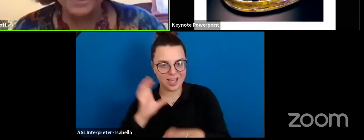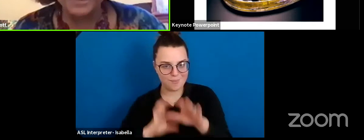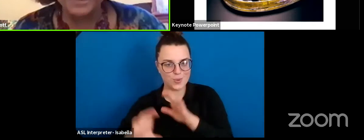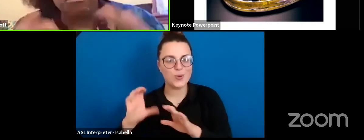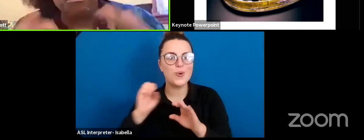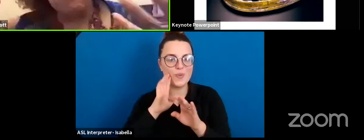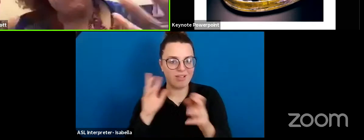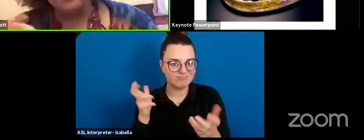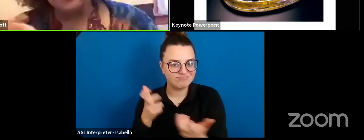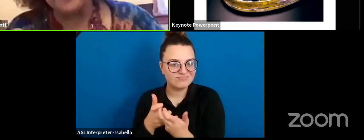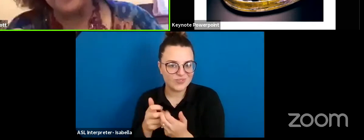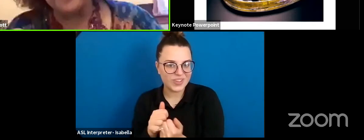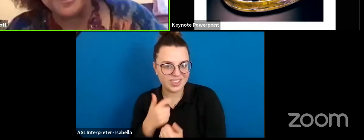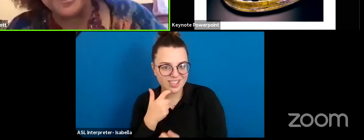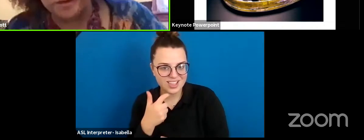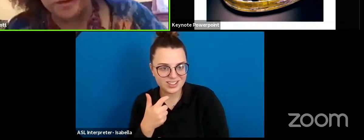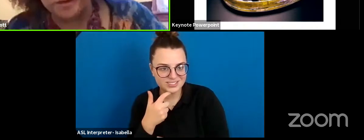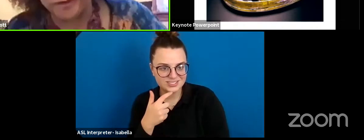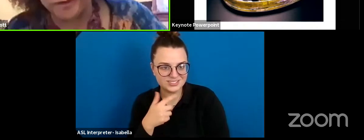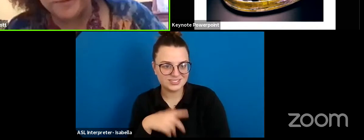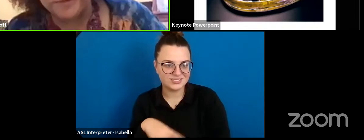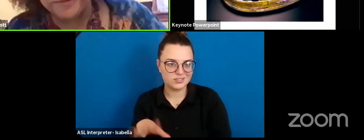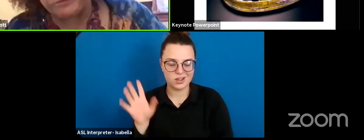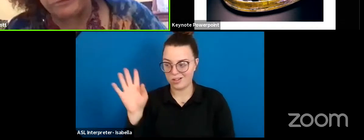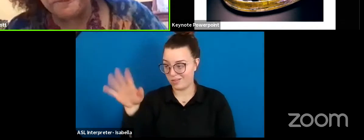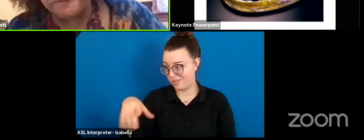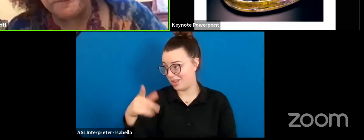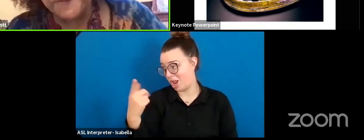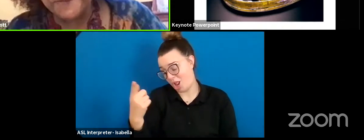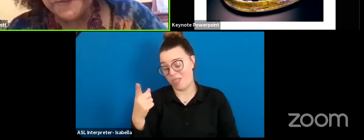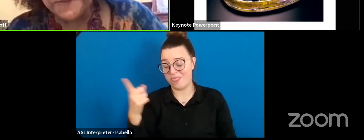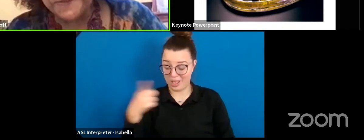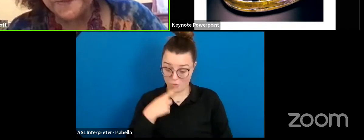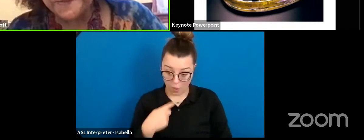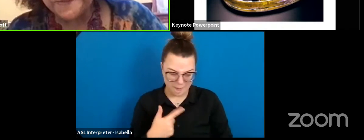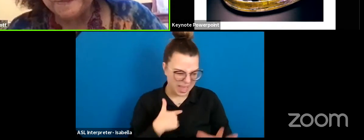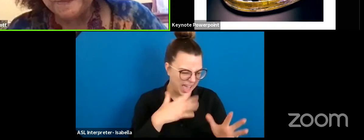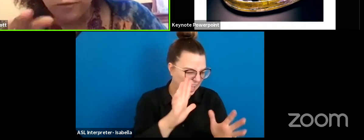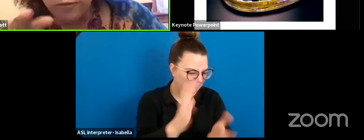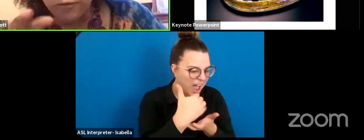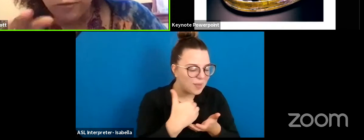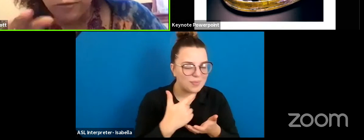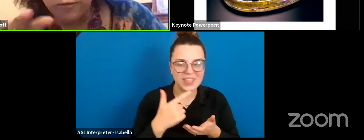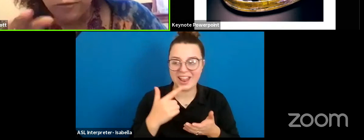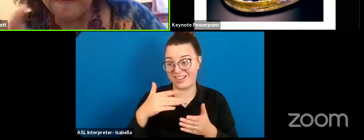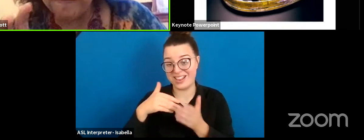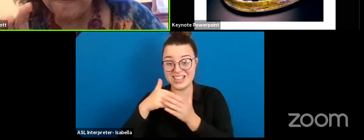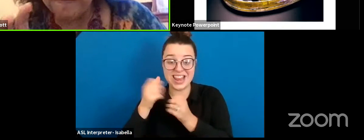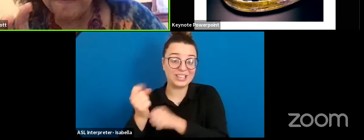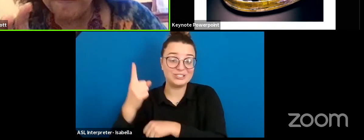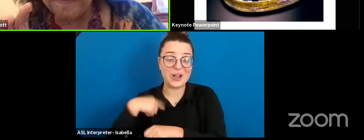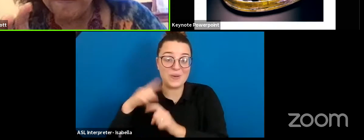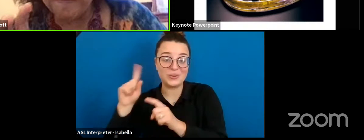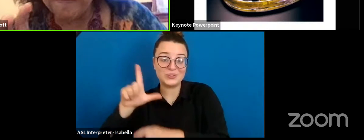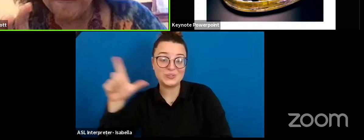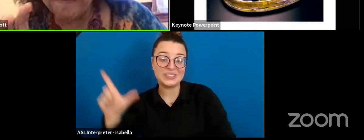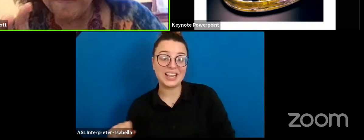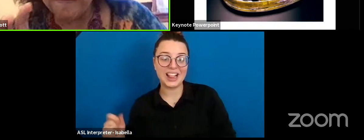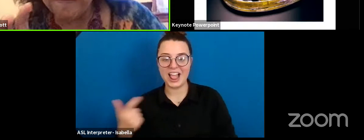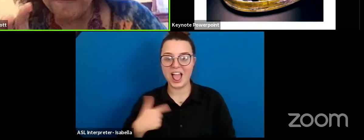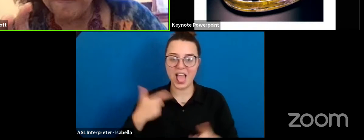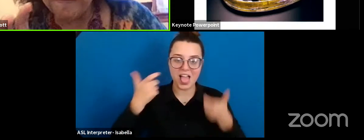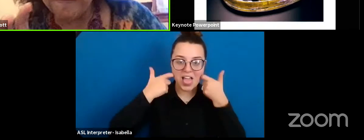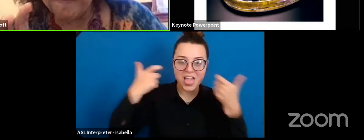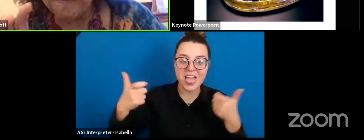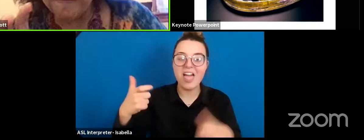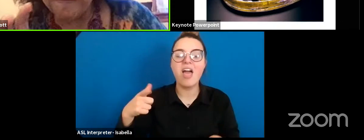them. You know, I was full of myself the next year I went to Italy. And when we fused them,